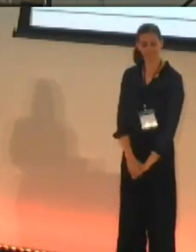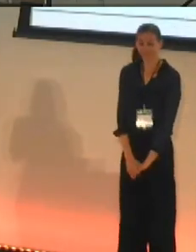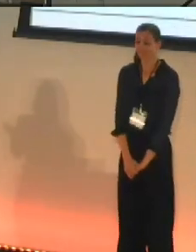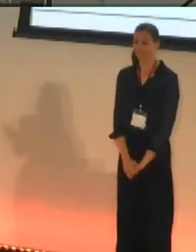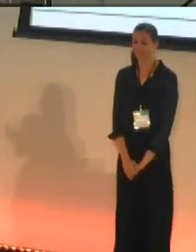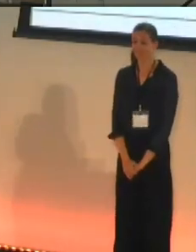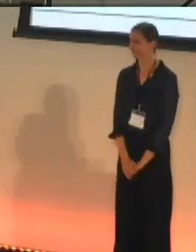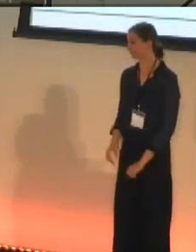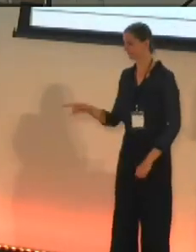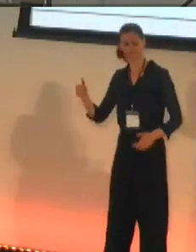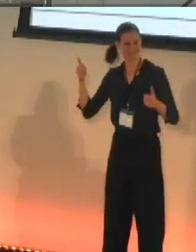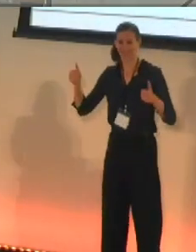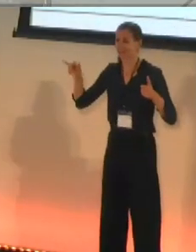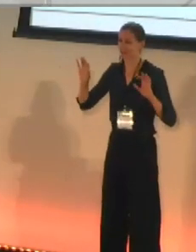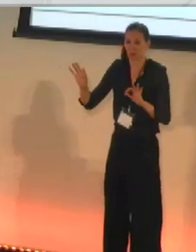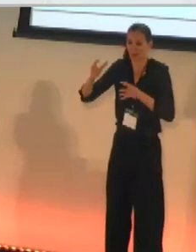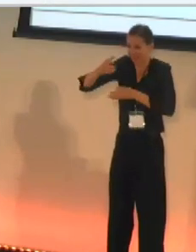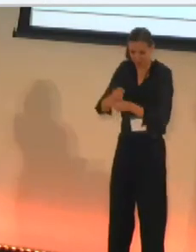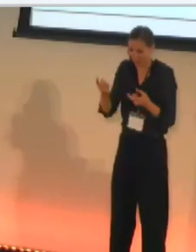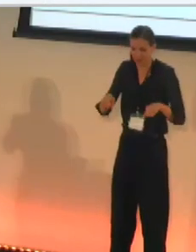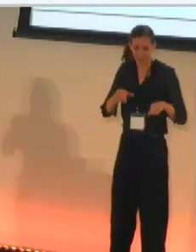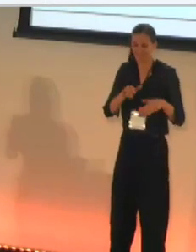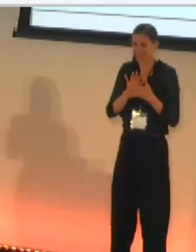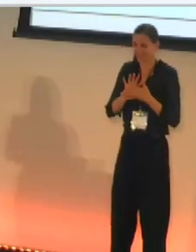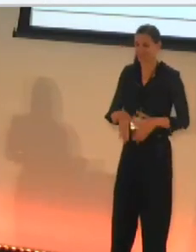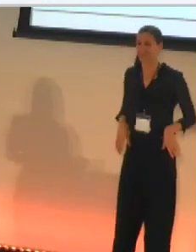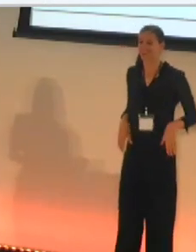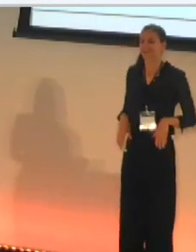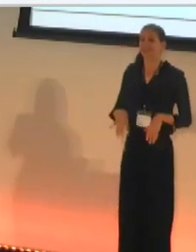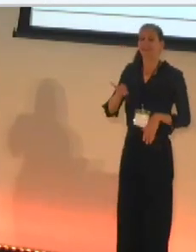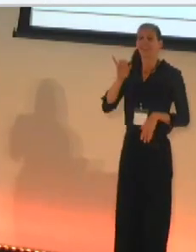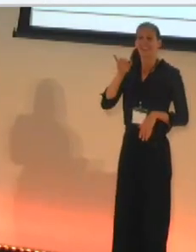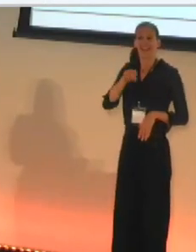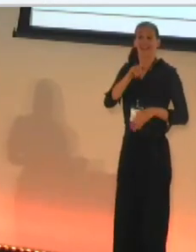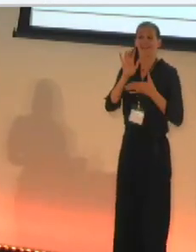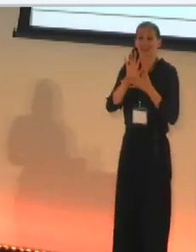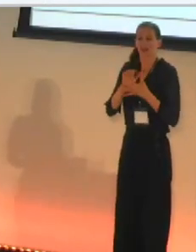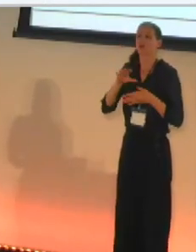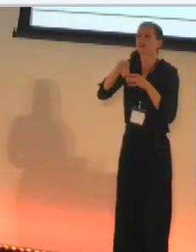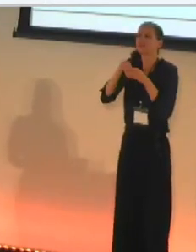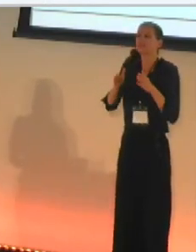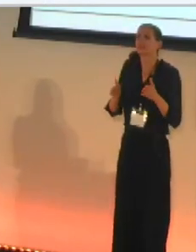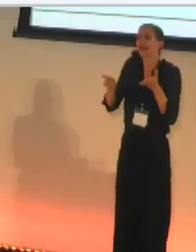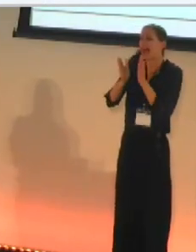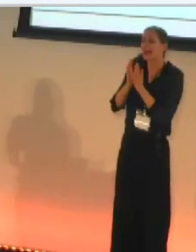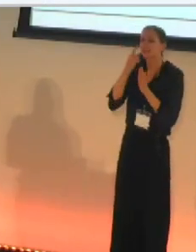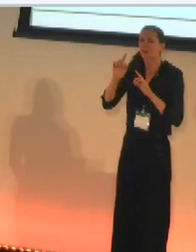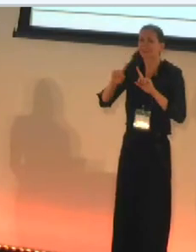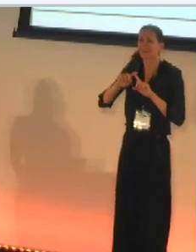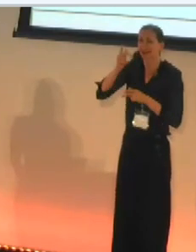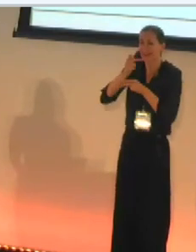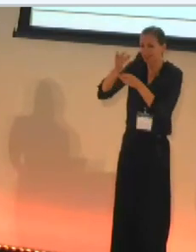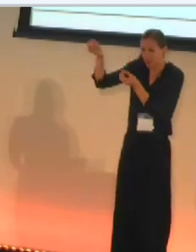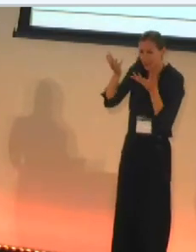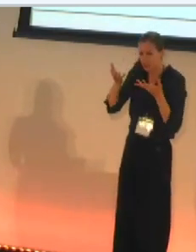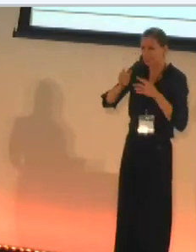Yes, that was a summary of what just happened in that video. But as you saw in the video, the participants asked for different kinds of information and interacted with the